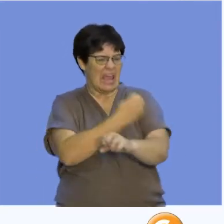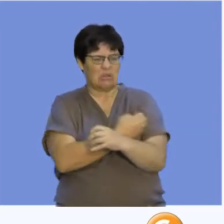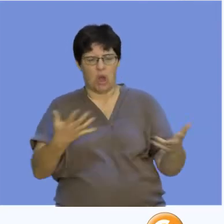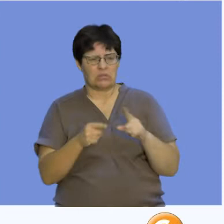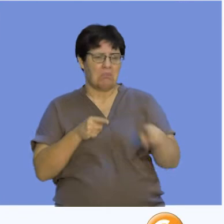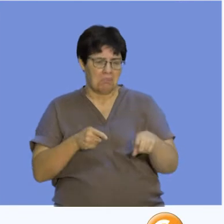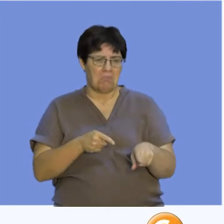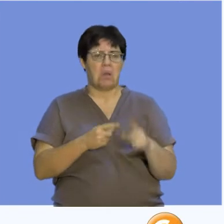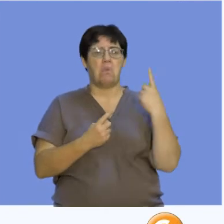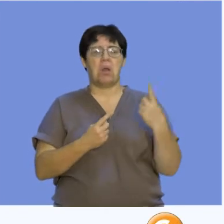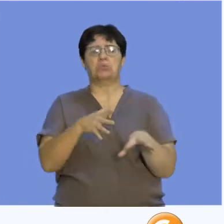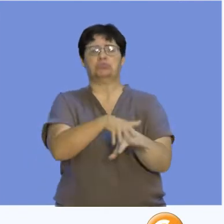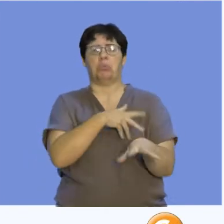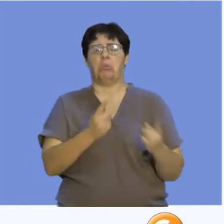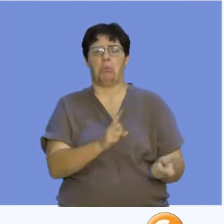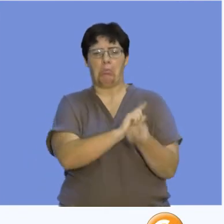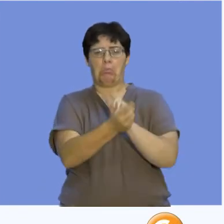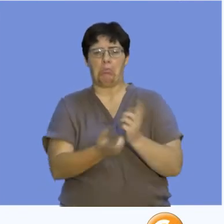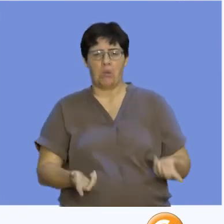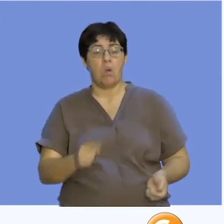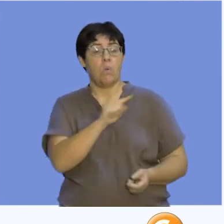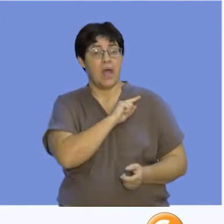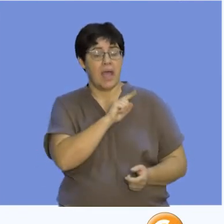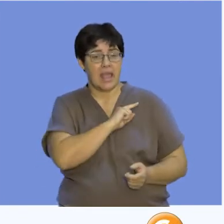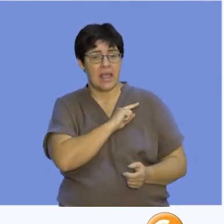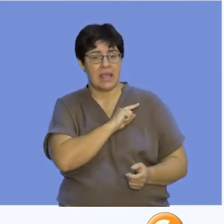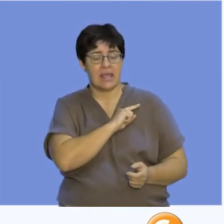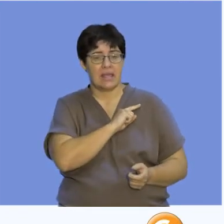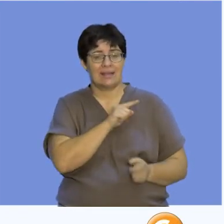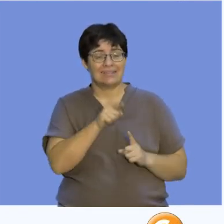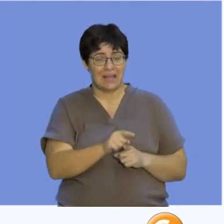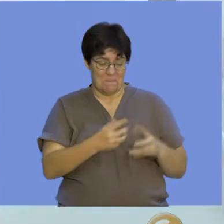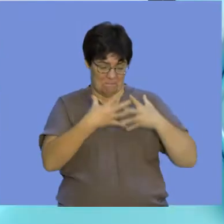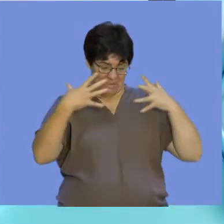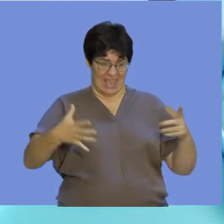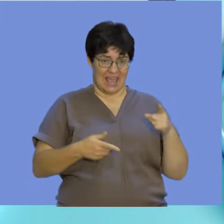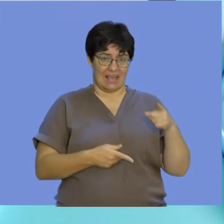very slow now because 1 was very big.